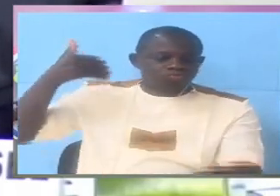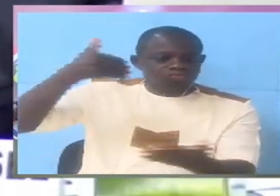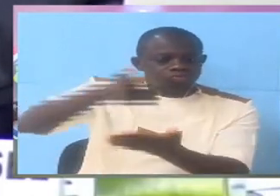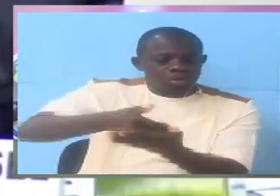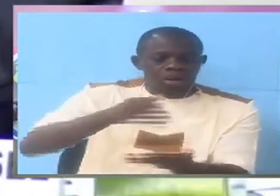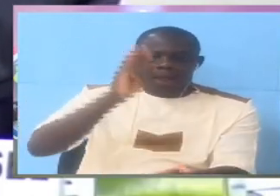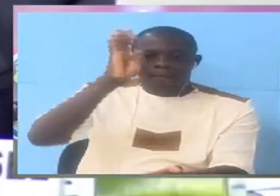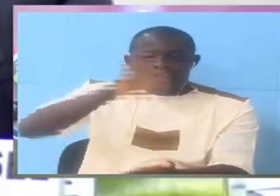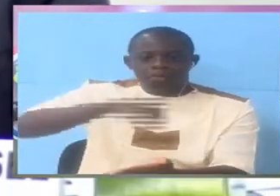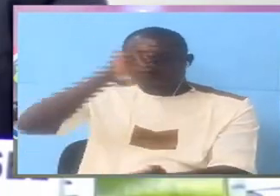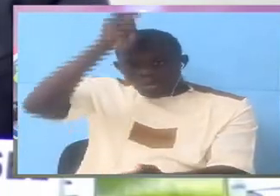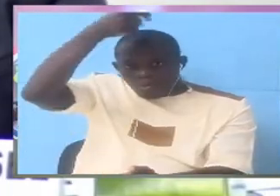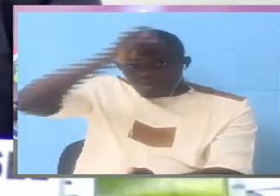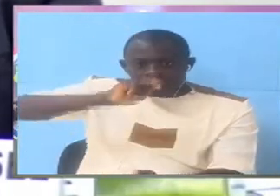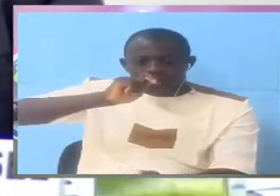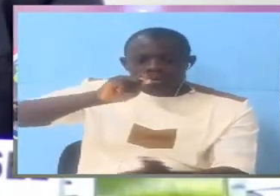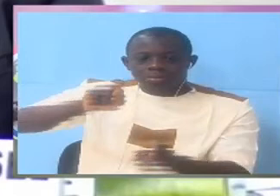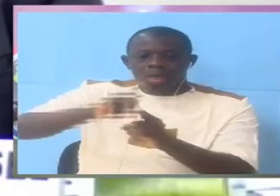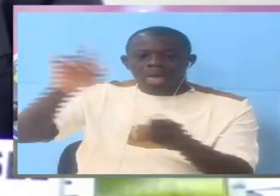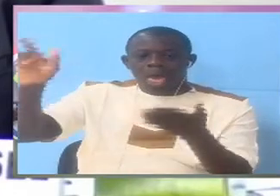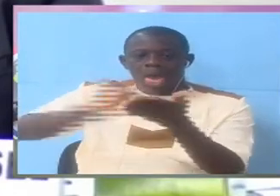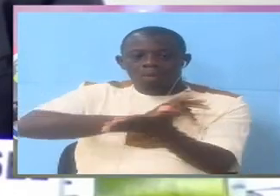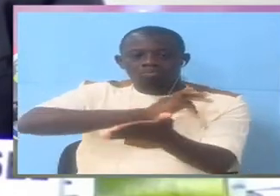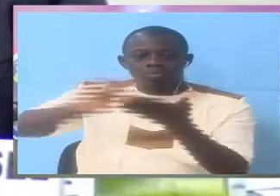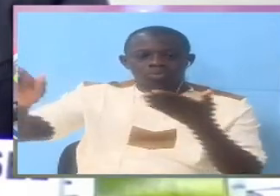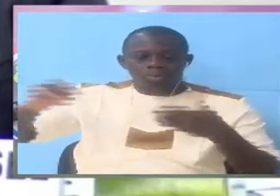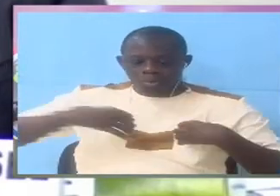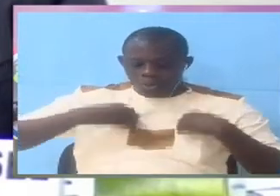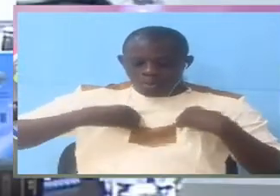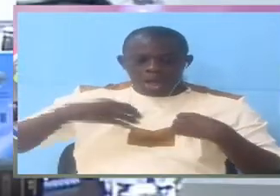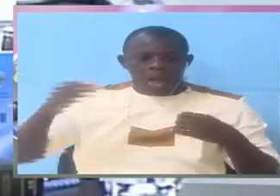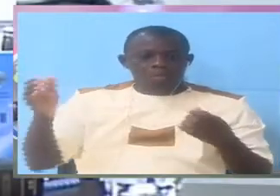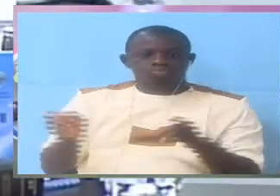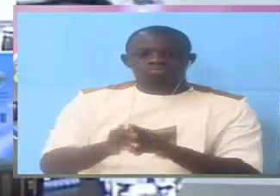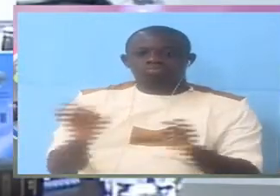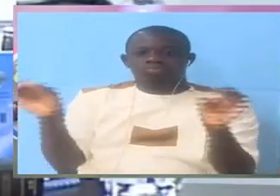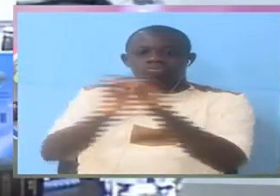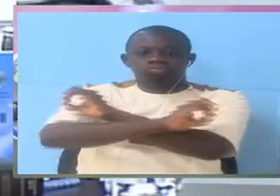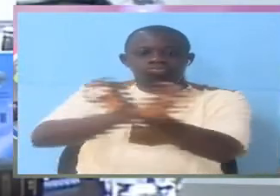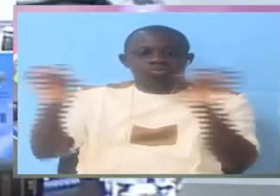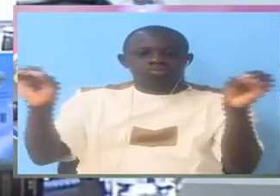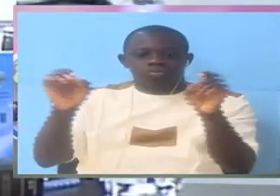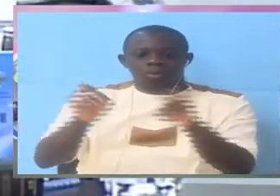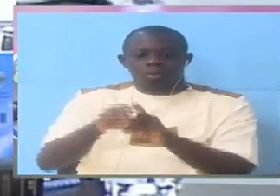naked. He did not strip his clothes when he was outside.